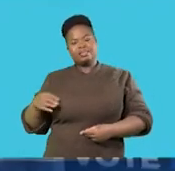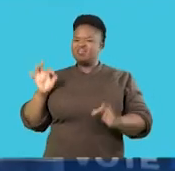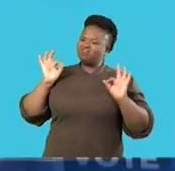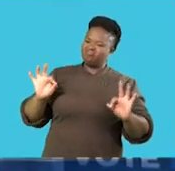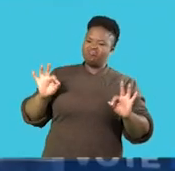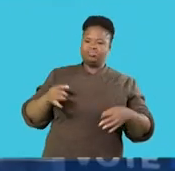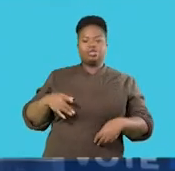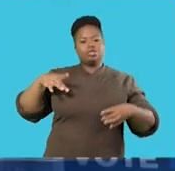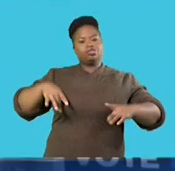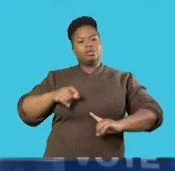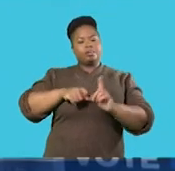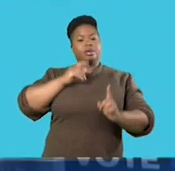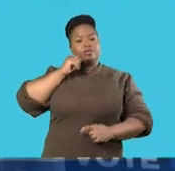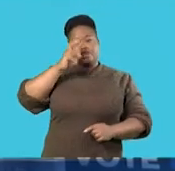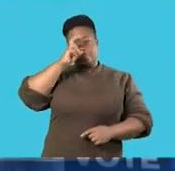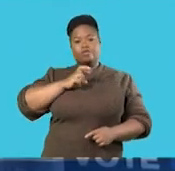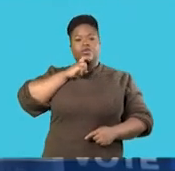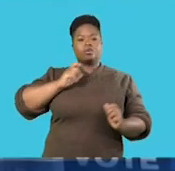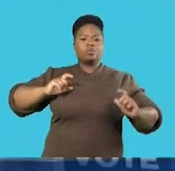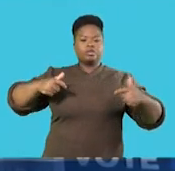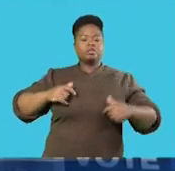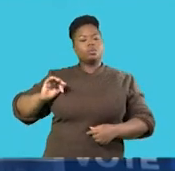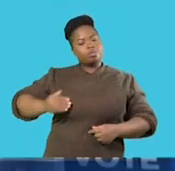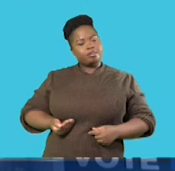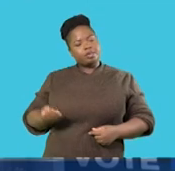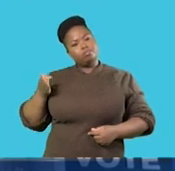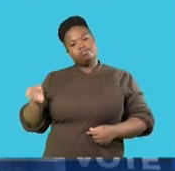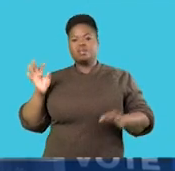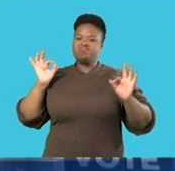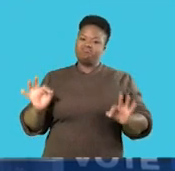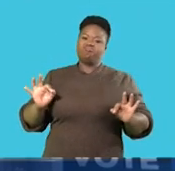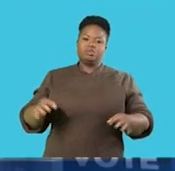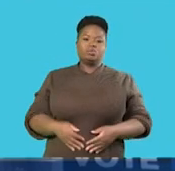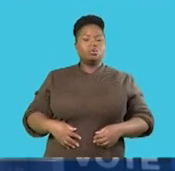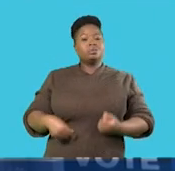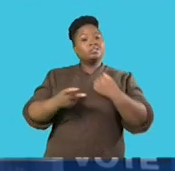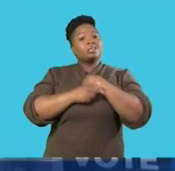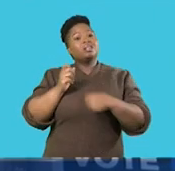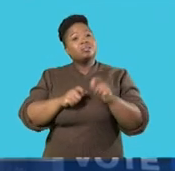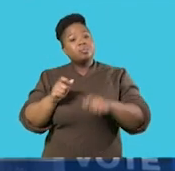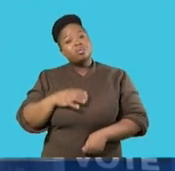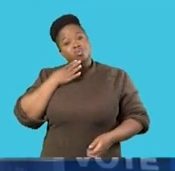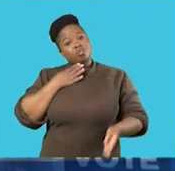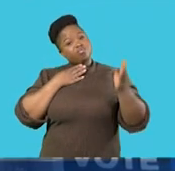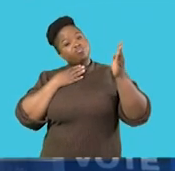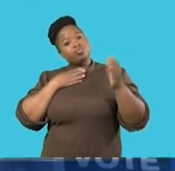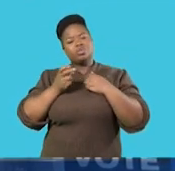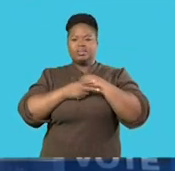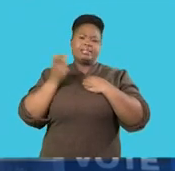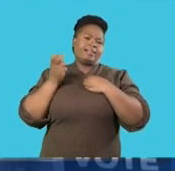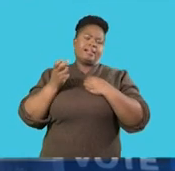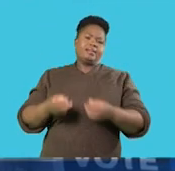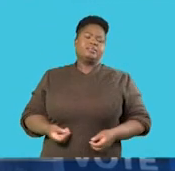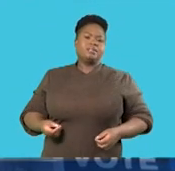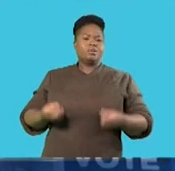right chairman of portfolio committees and chairwomen of portfolio committees. Not Amaqela that we have that are there to steal